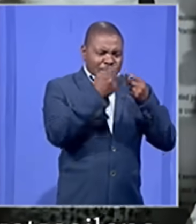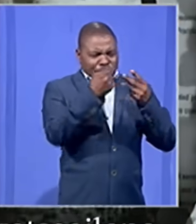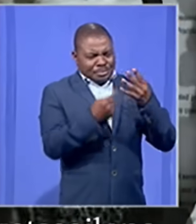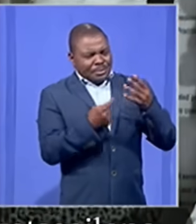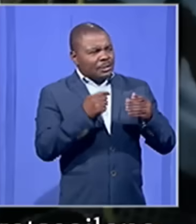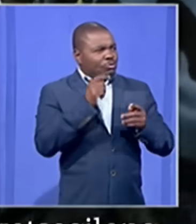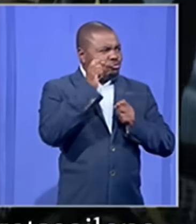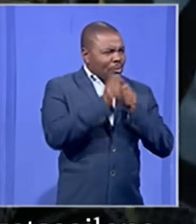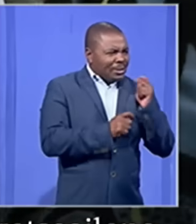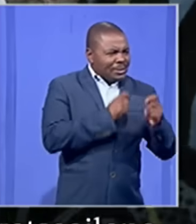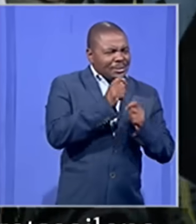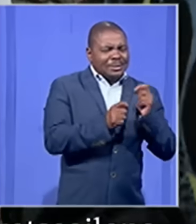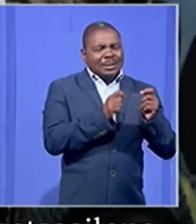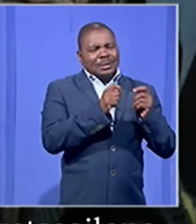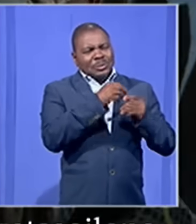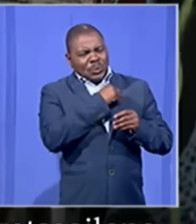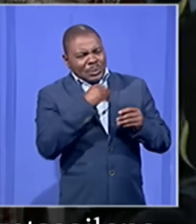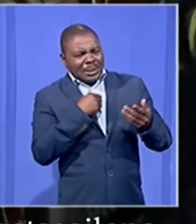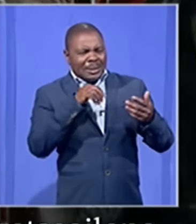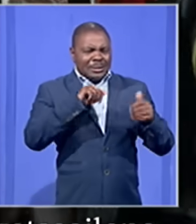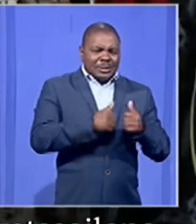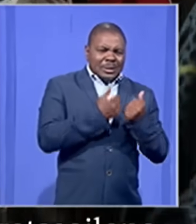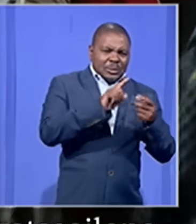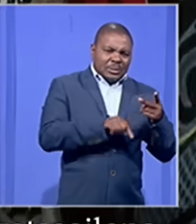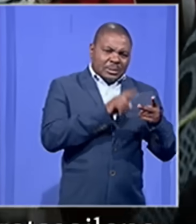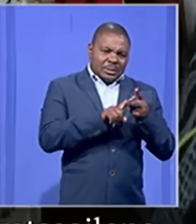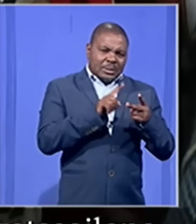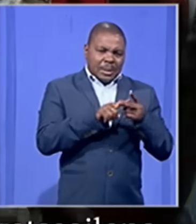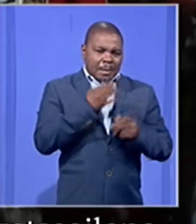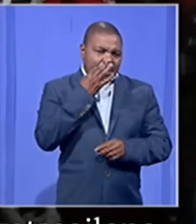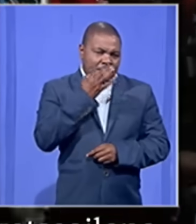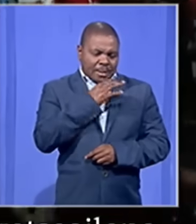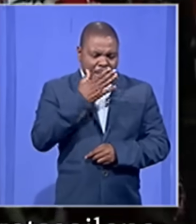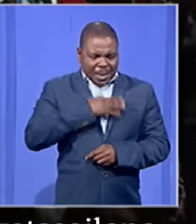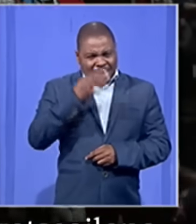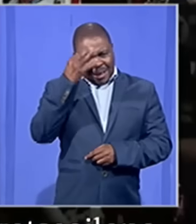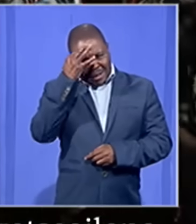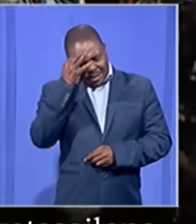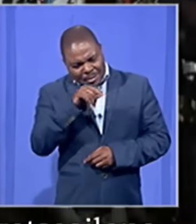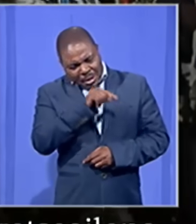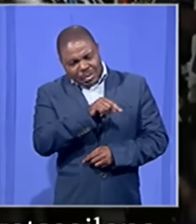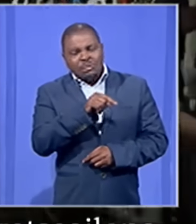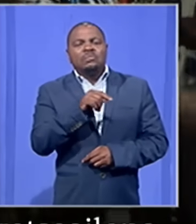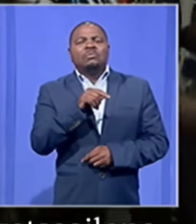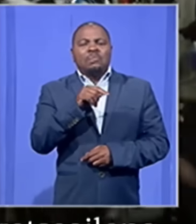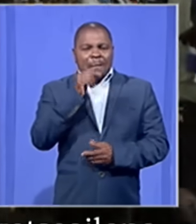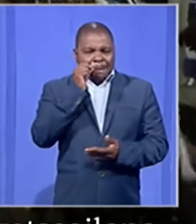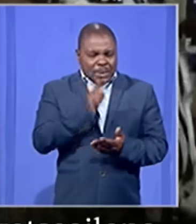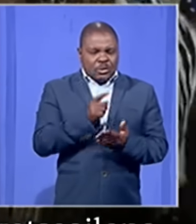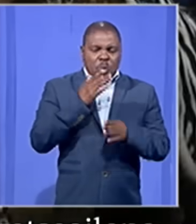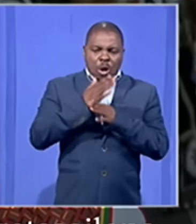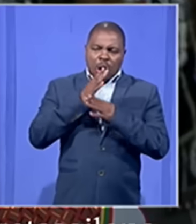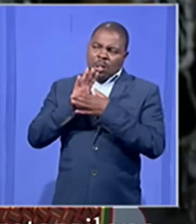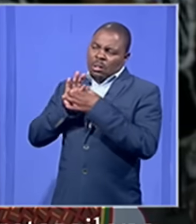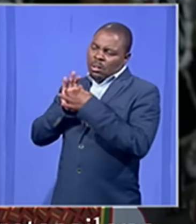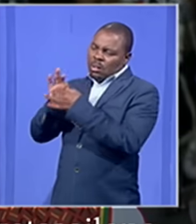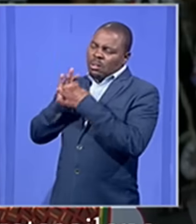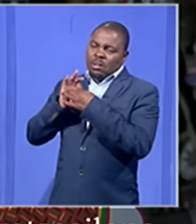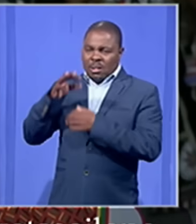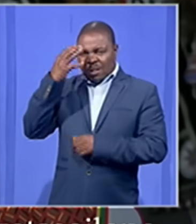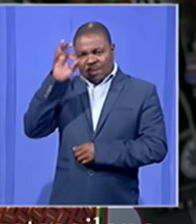tsa setso. Ka sehlohong, ditho di re di batla gore mmuso o etse ka matla go sebedisana le dingaka tsa setso. Mokgatlo